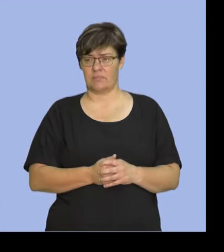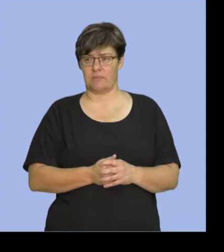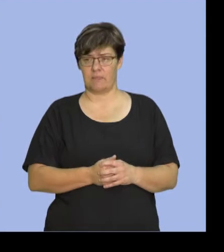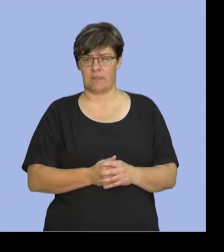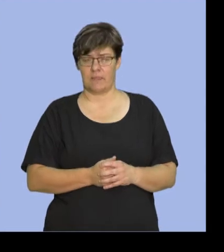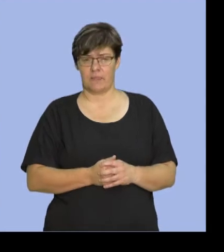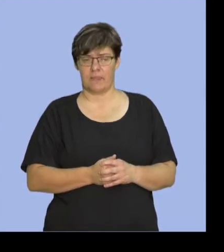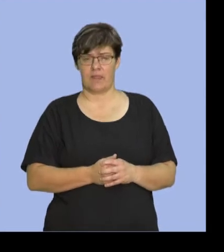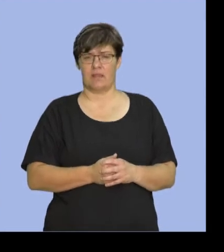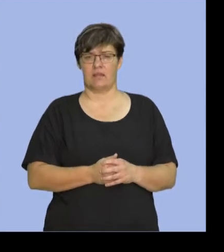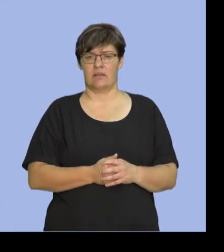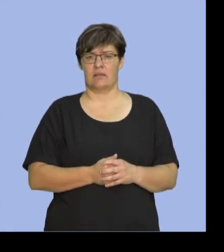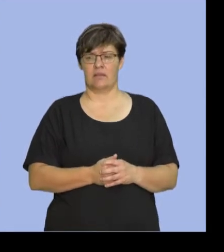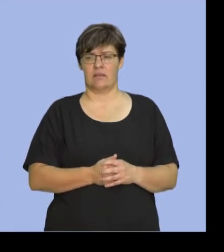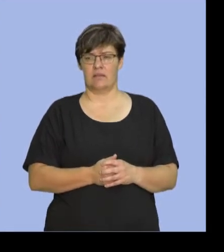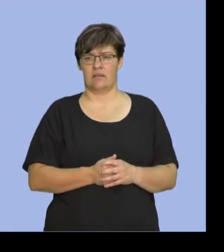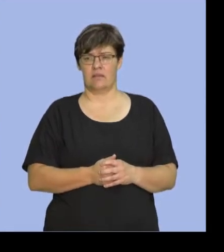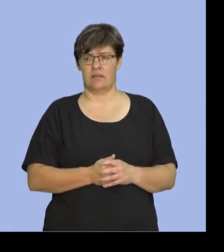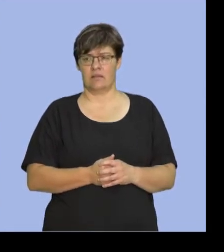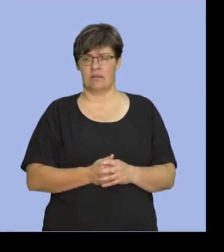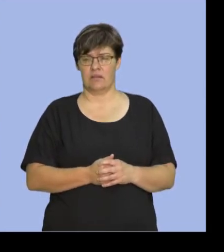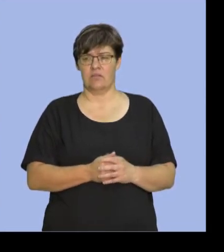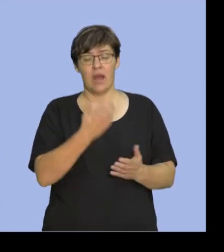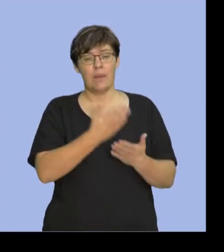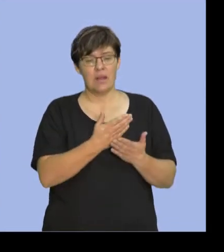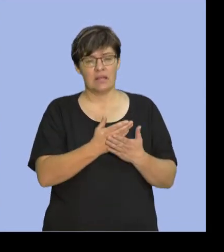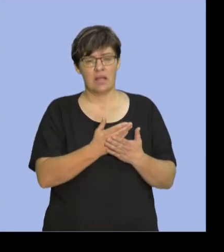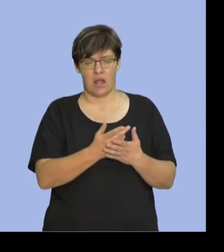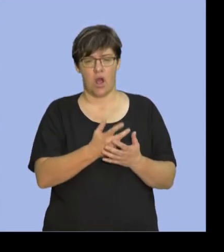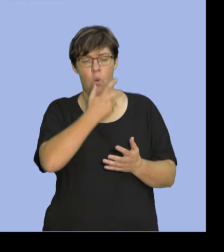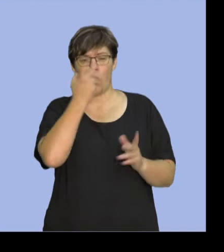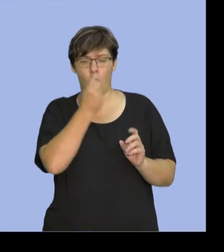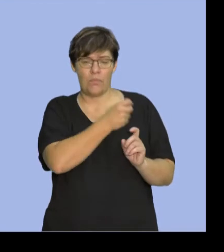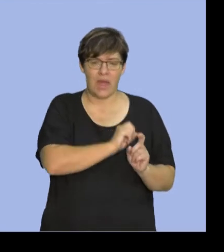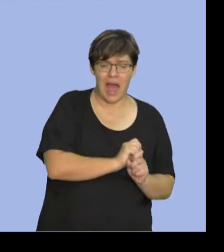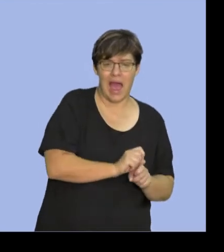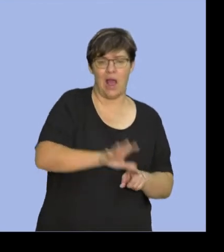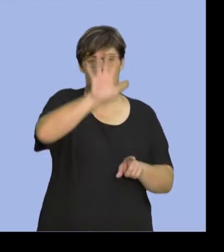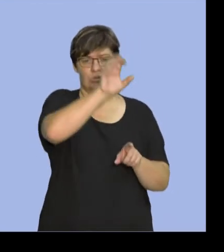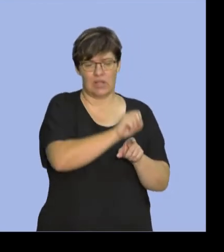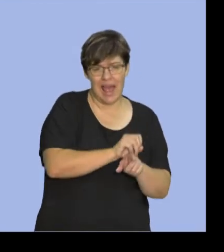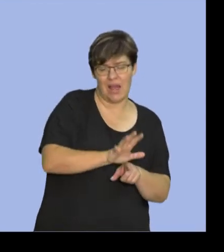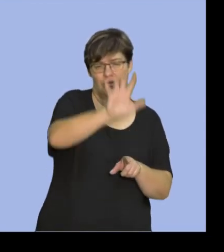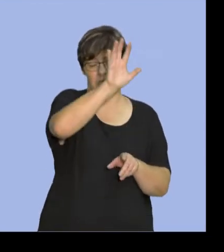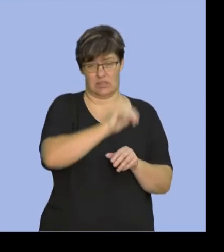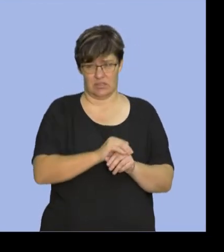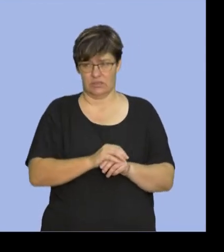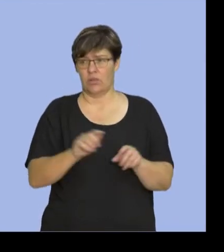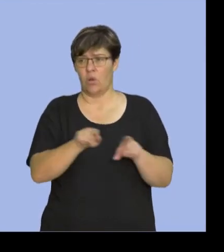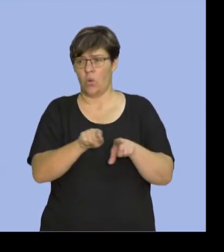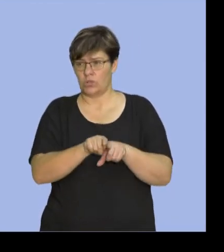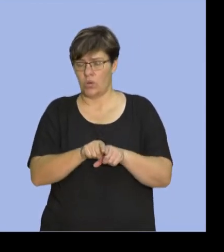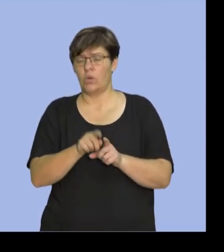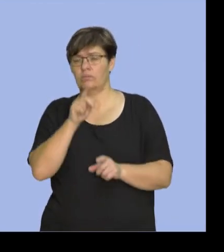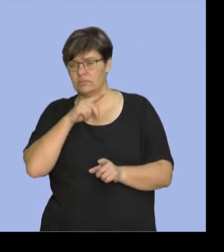heat through, along with the ability to lose heat through convection. They're able to also lose heat